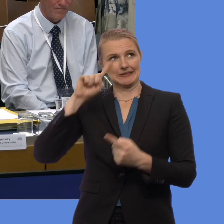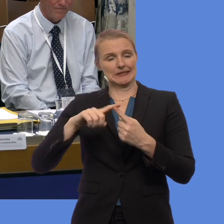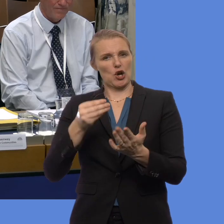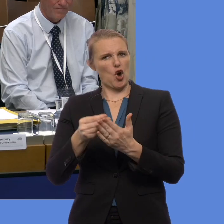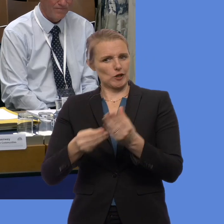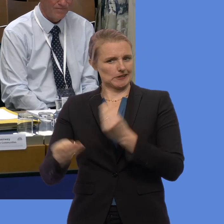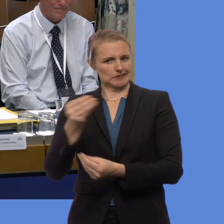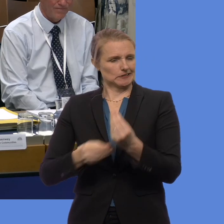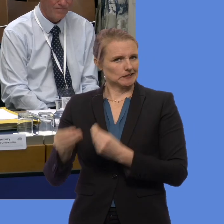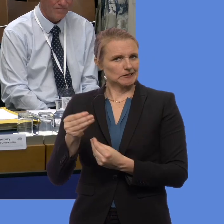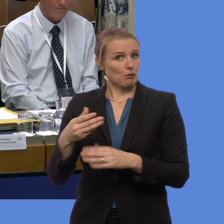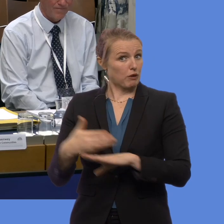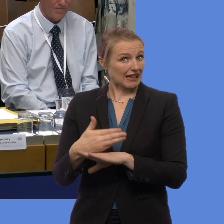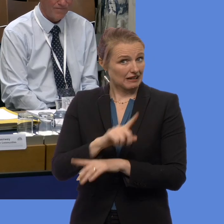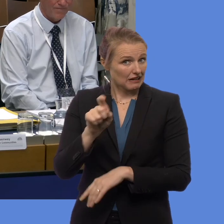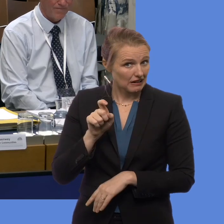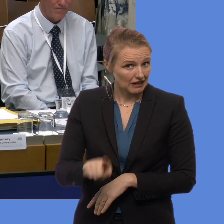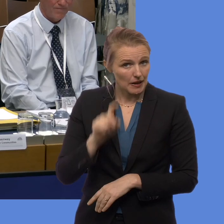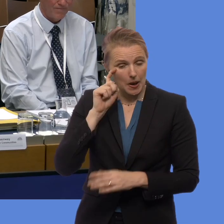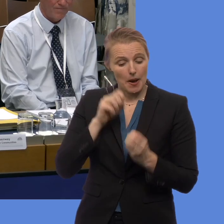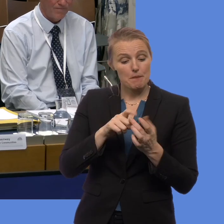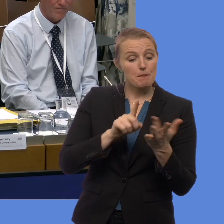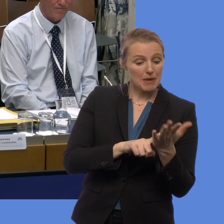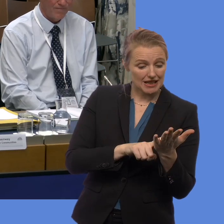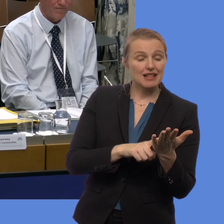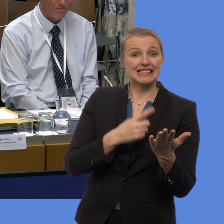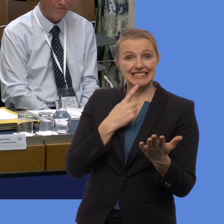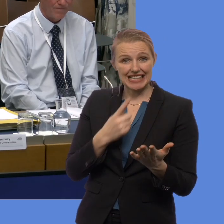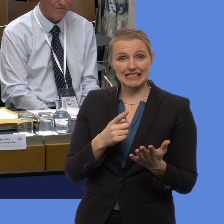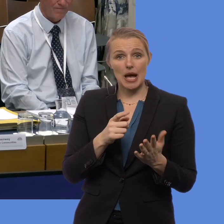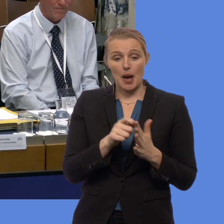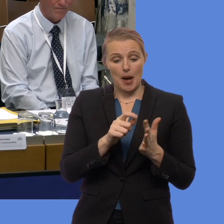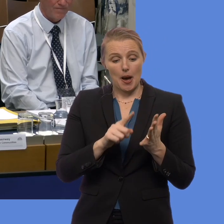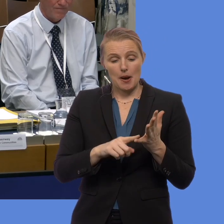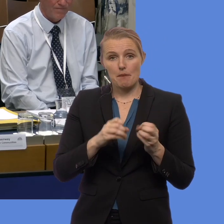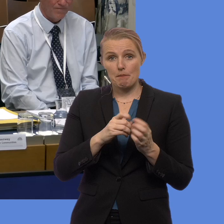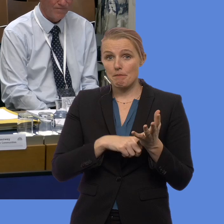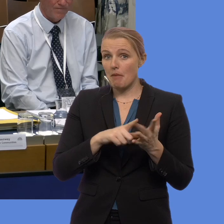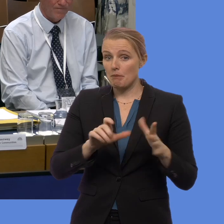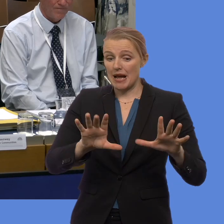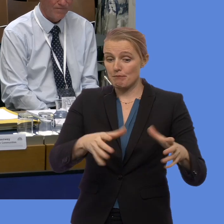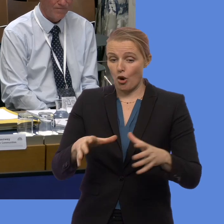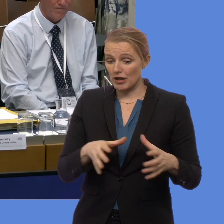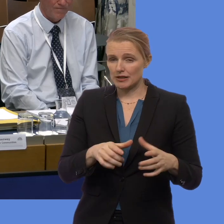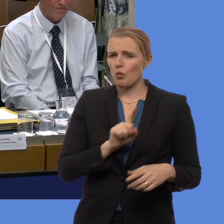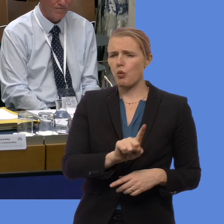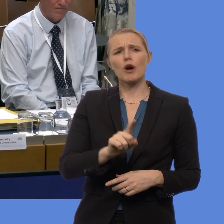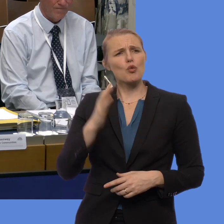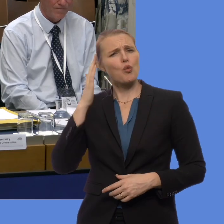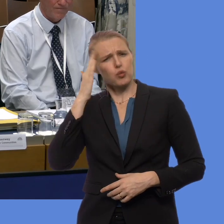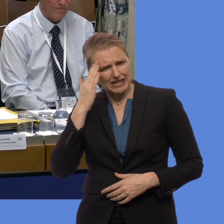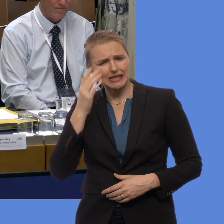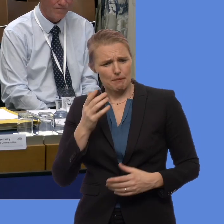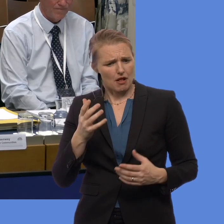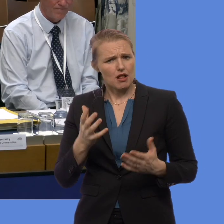the bill talks about all reasonable steps, that public bodies will take all reasonable steps. I anticipate a number of things at committee stage